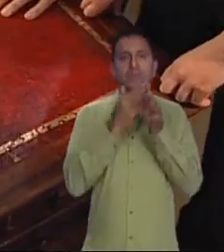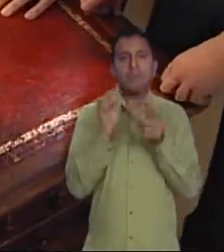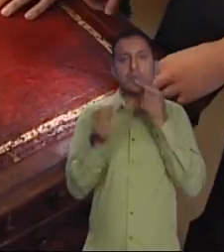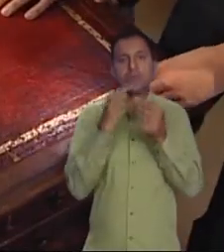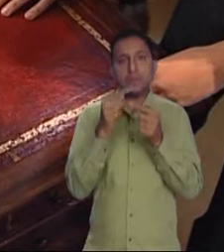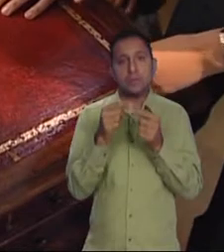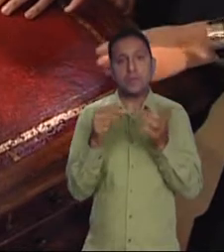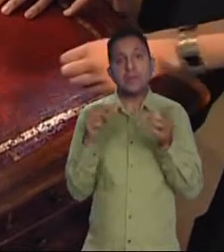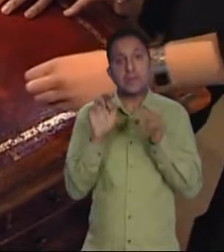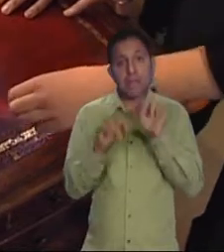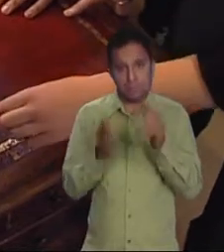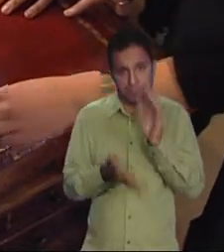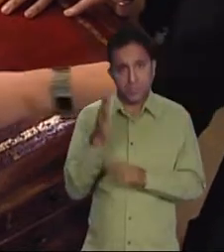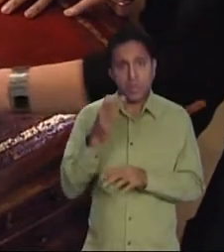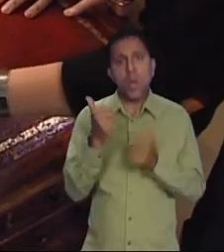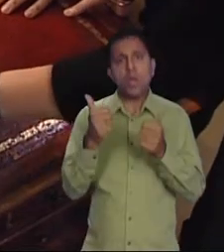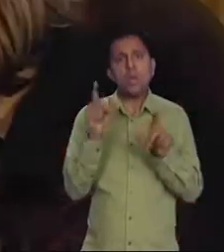for it. Y.